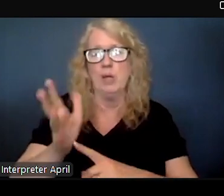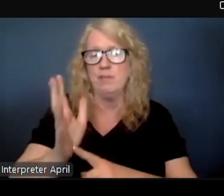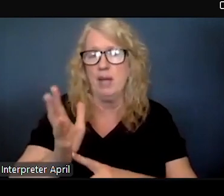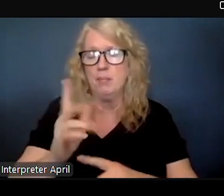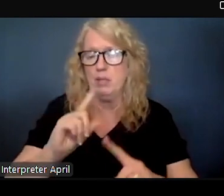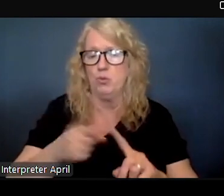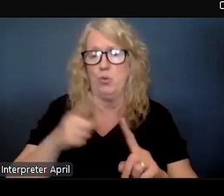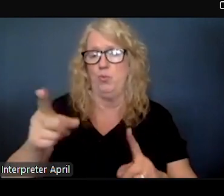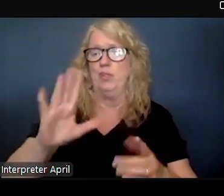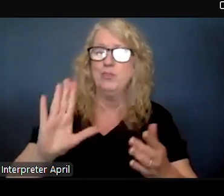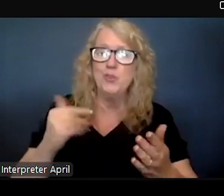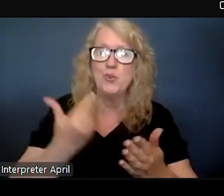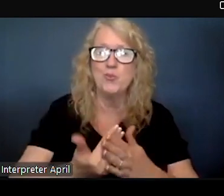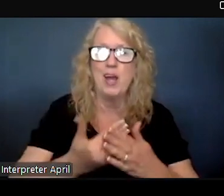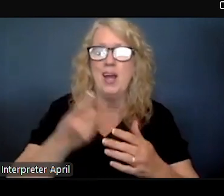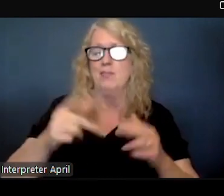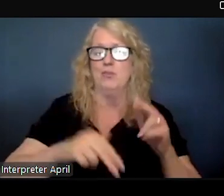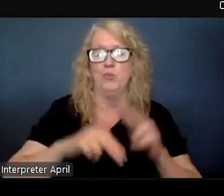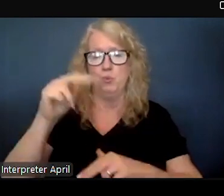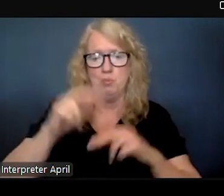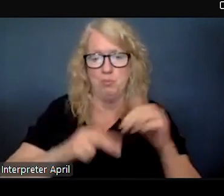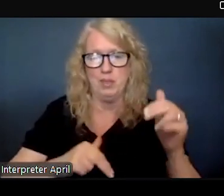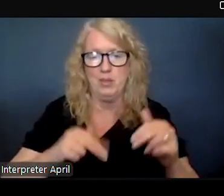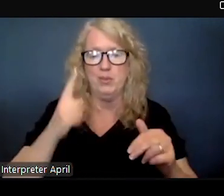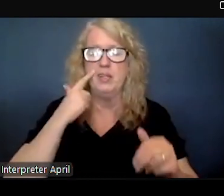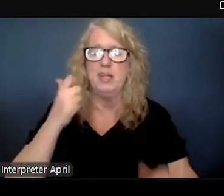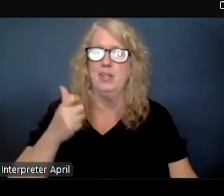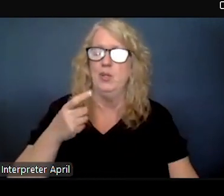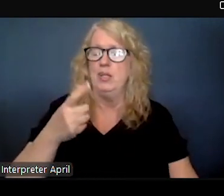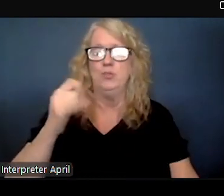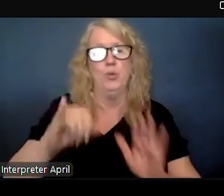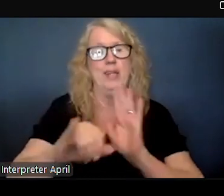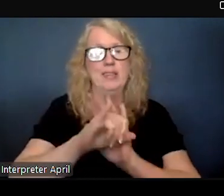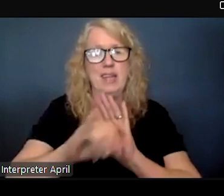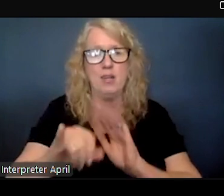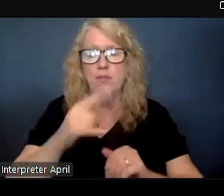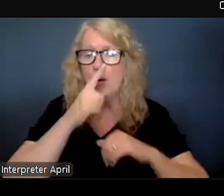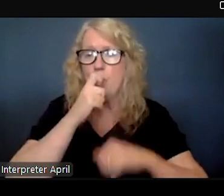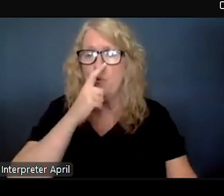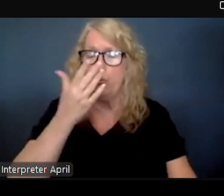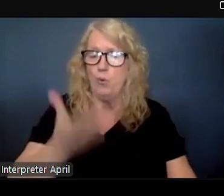soon as you arrive, to build that rapport, to identify who you are,